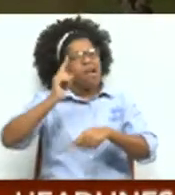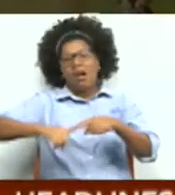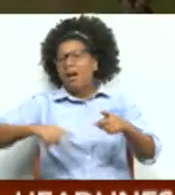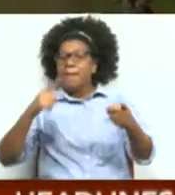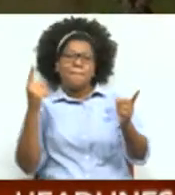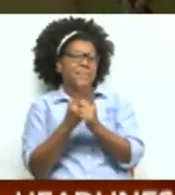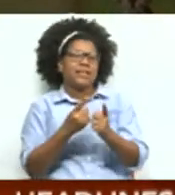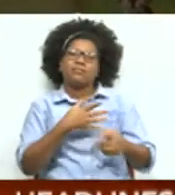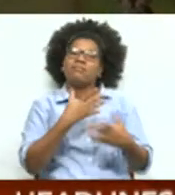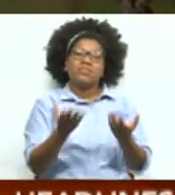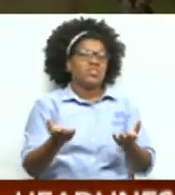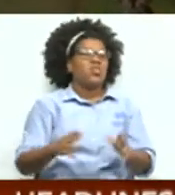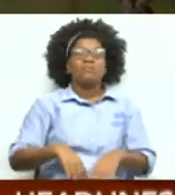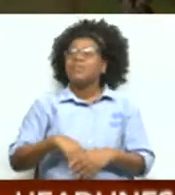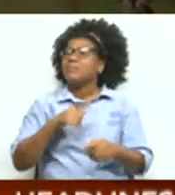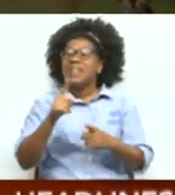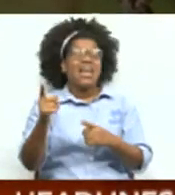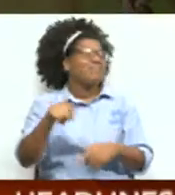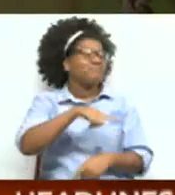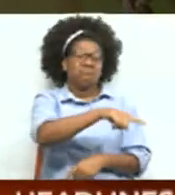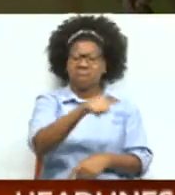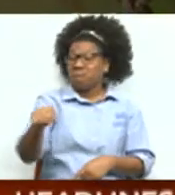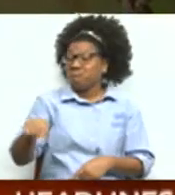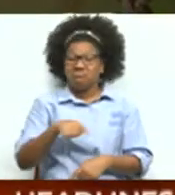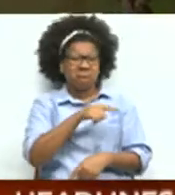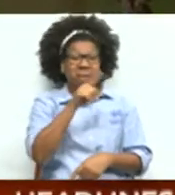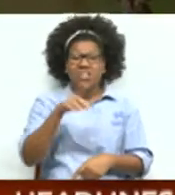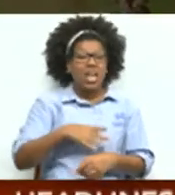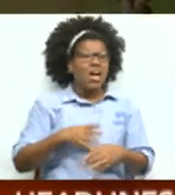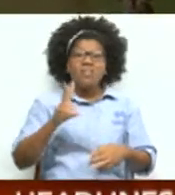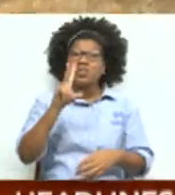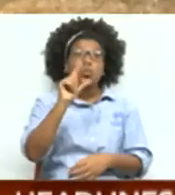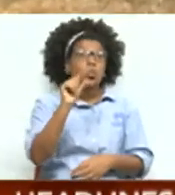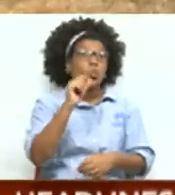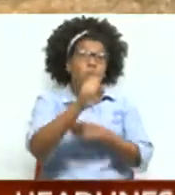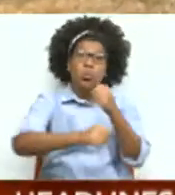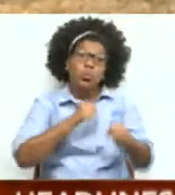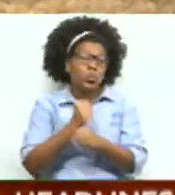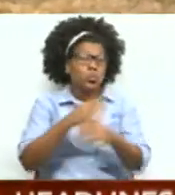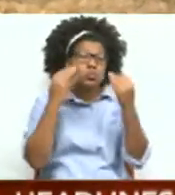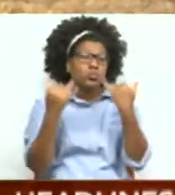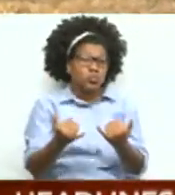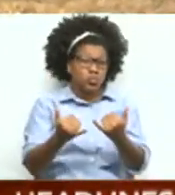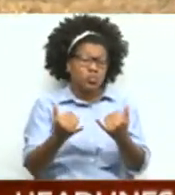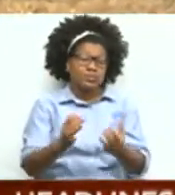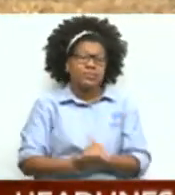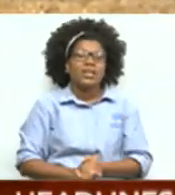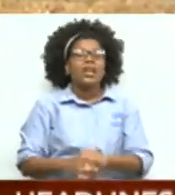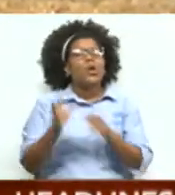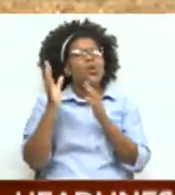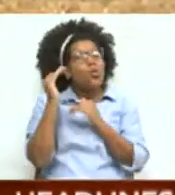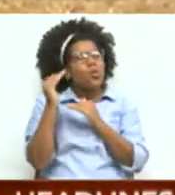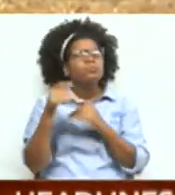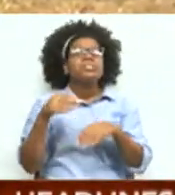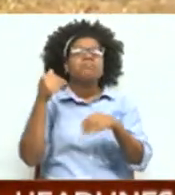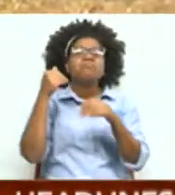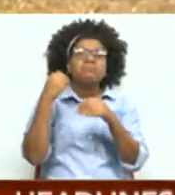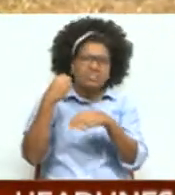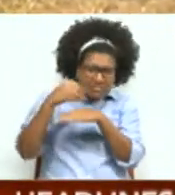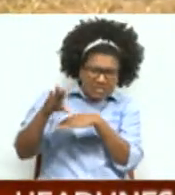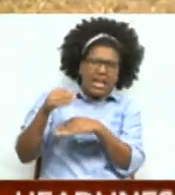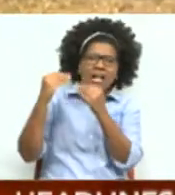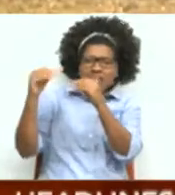a runaround for the last 20 years now. He hopes to sell the land to finance university tuition for his